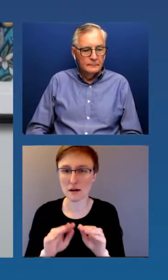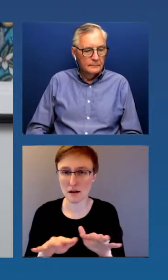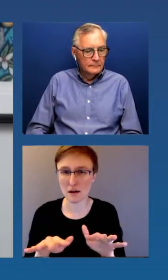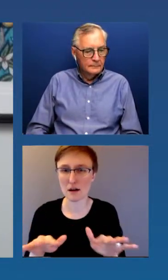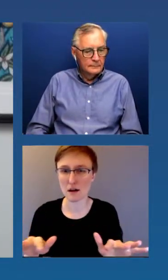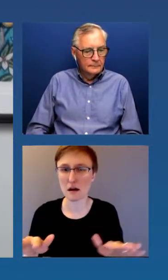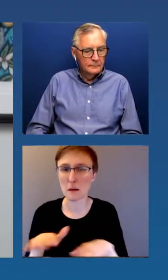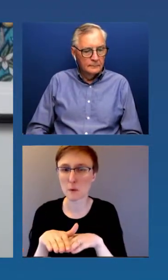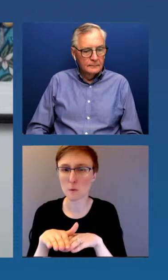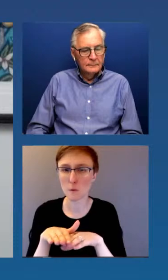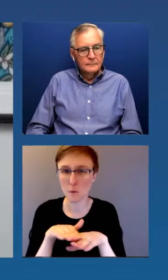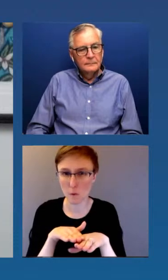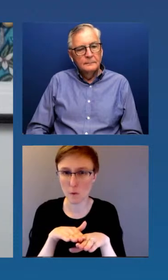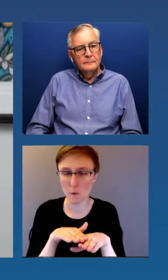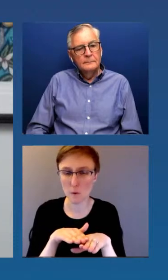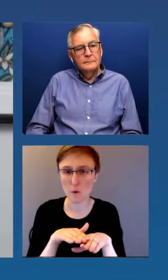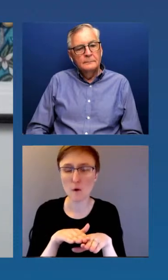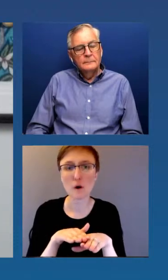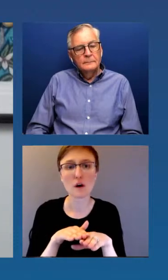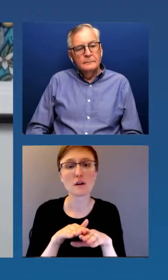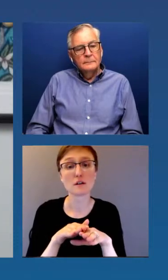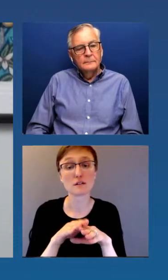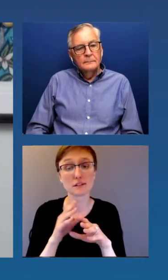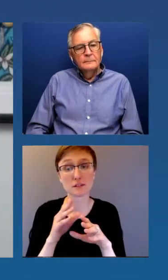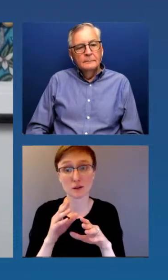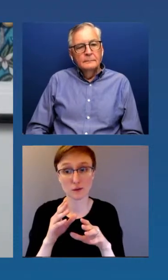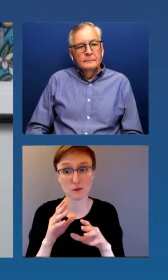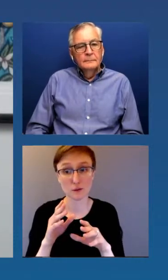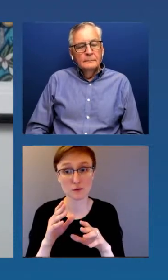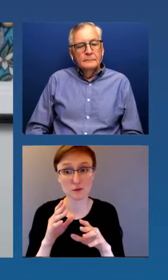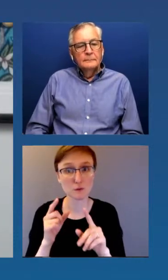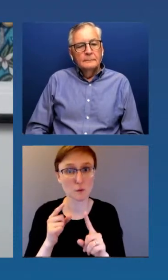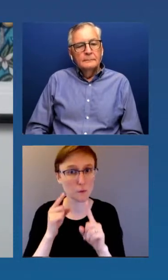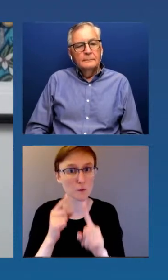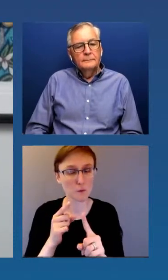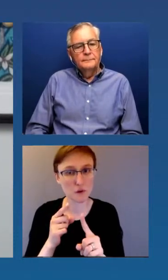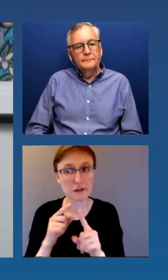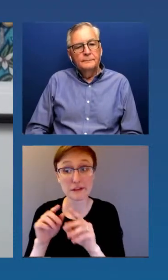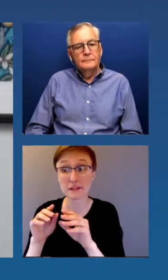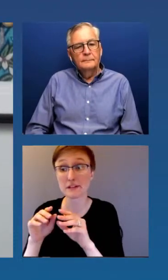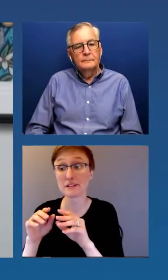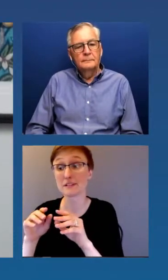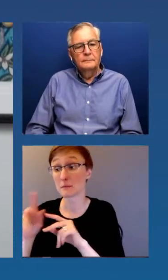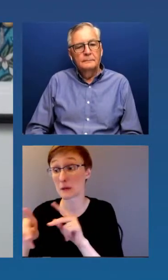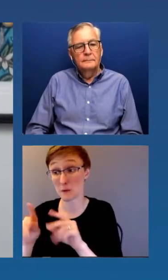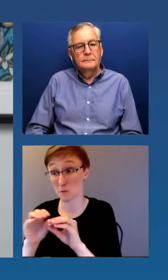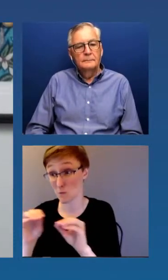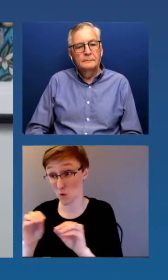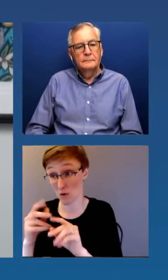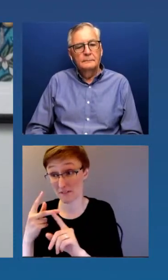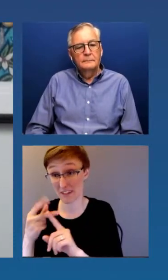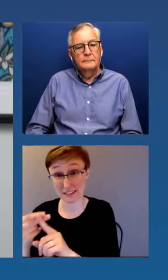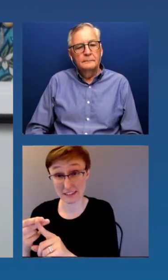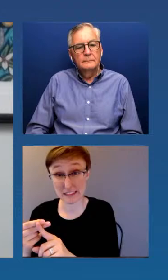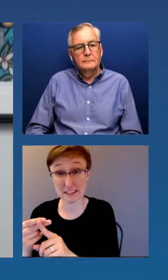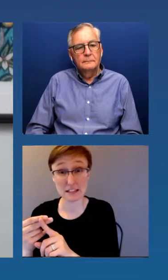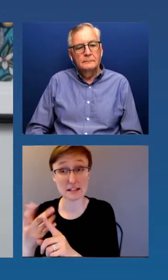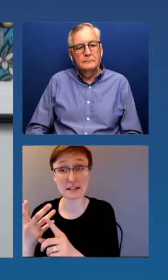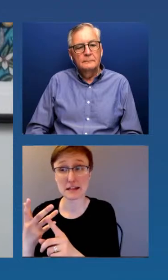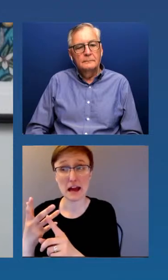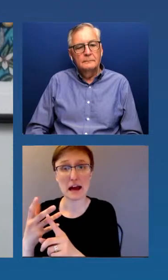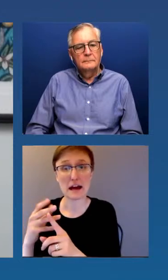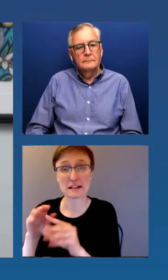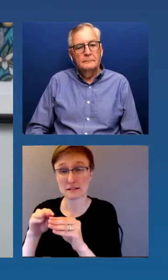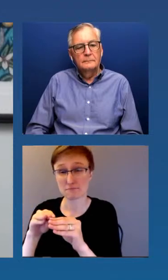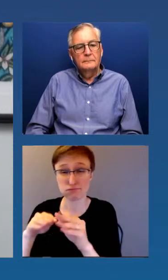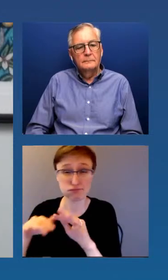enough to stop the spread among unvaccinated as much as possible. So it is true